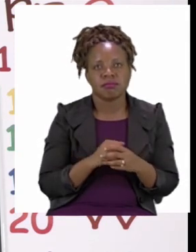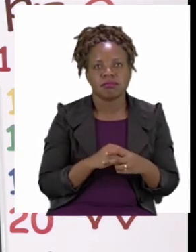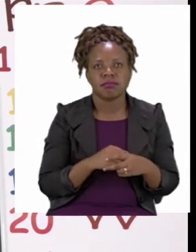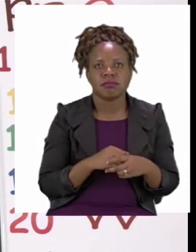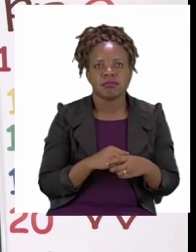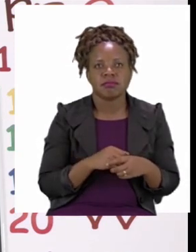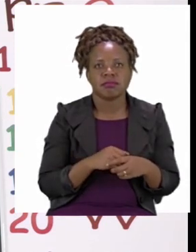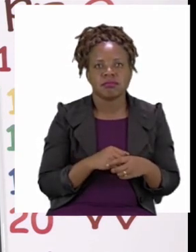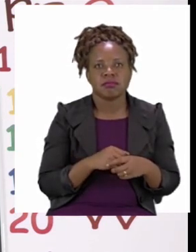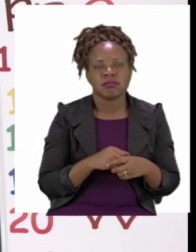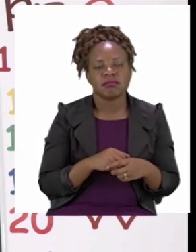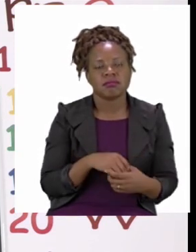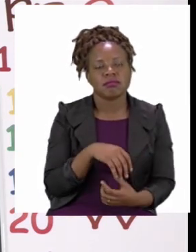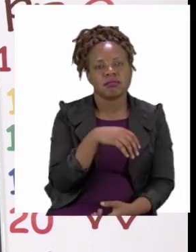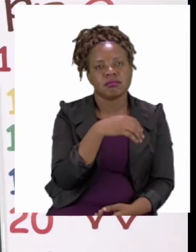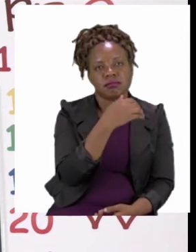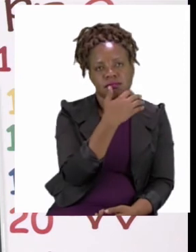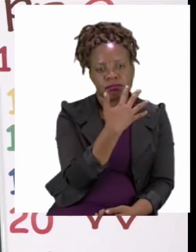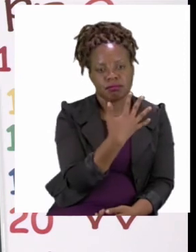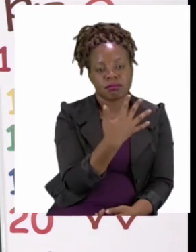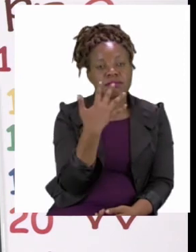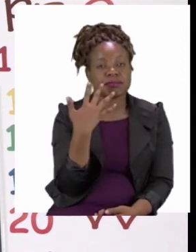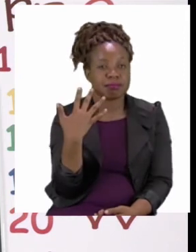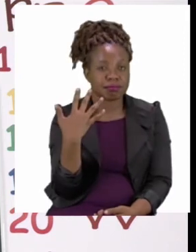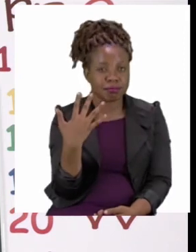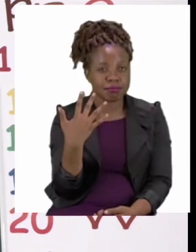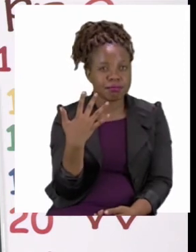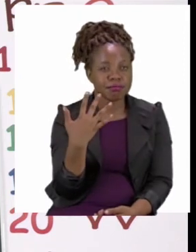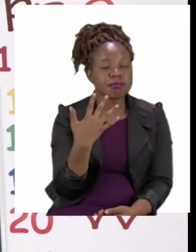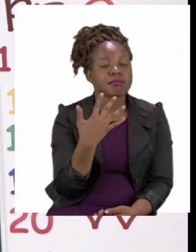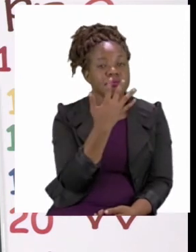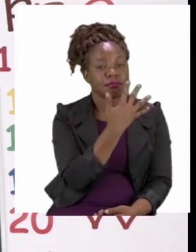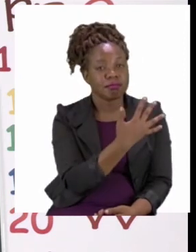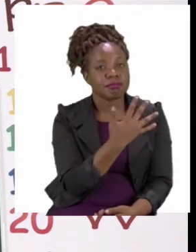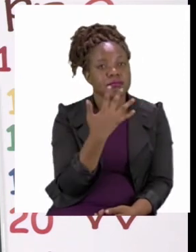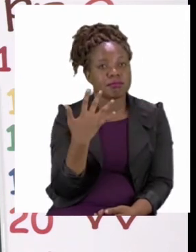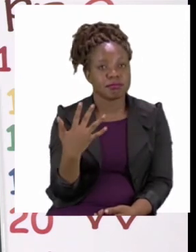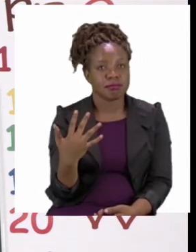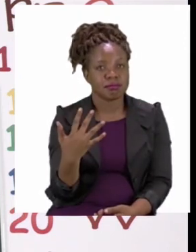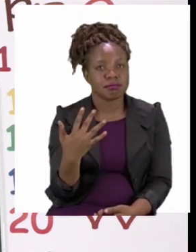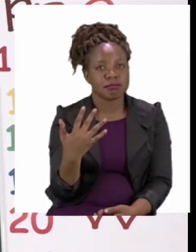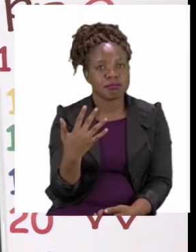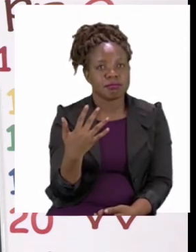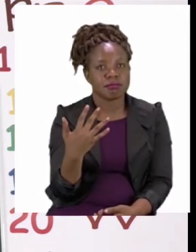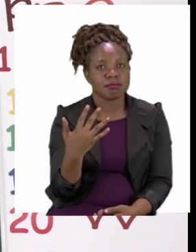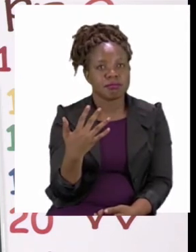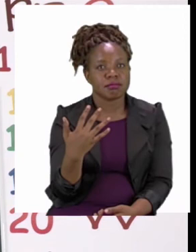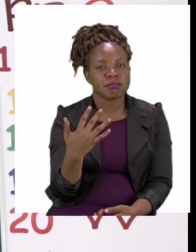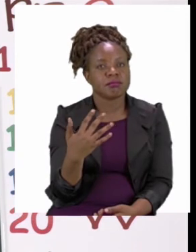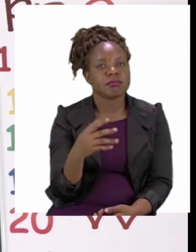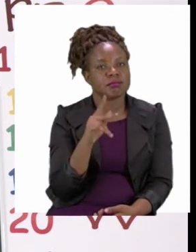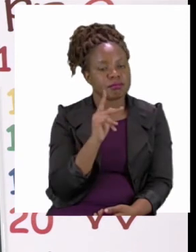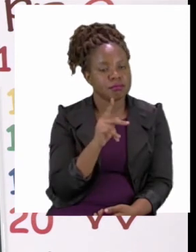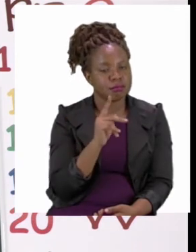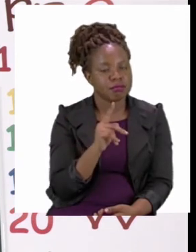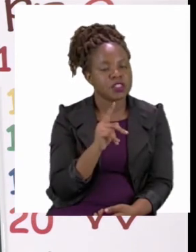next one below has the number 55. So before we do anything, we are going to write